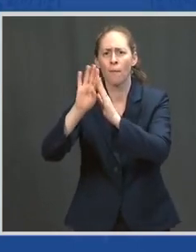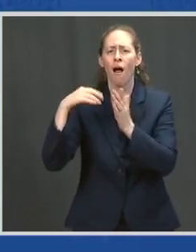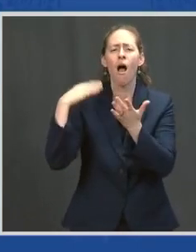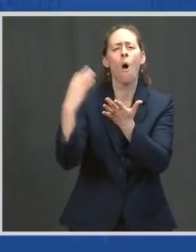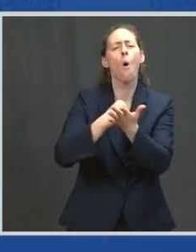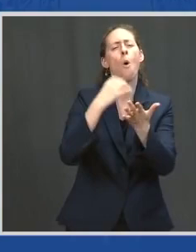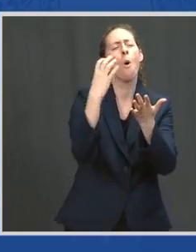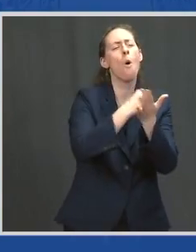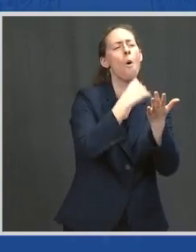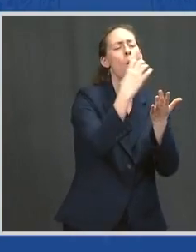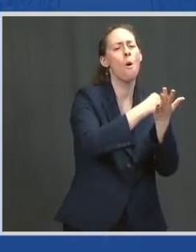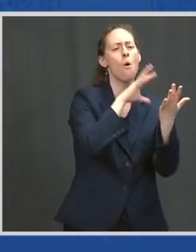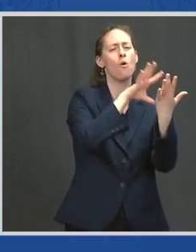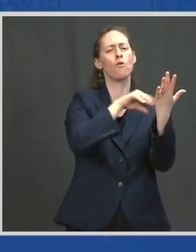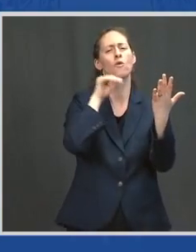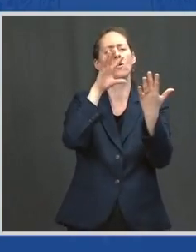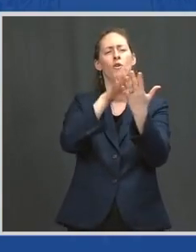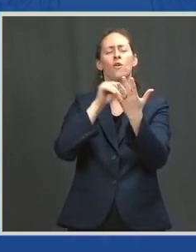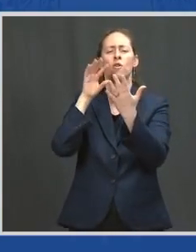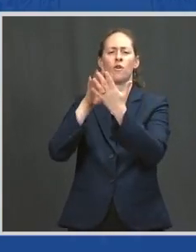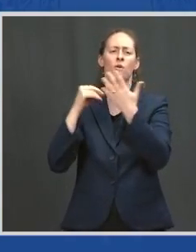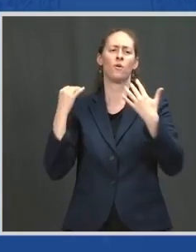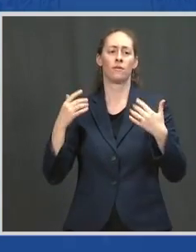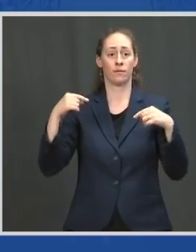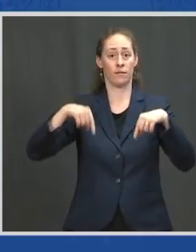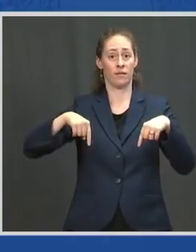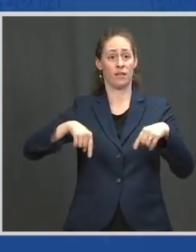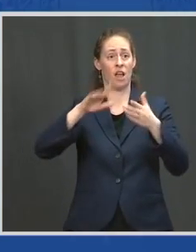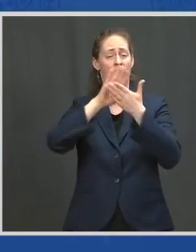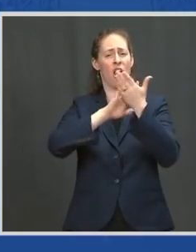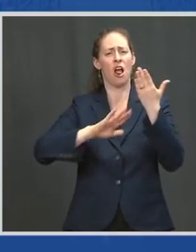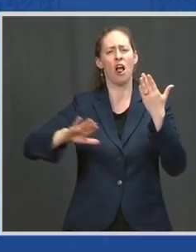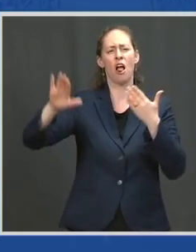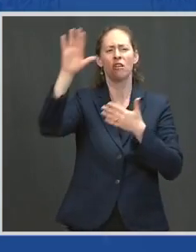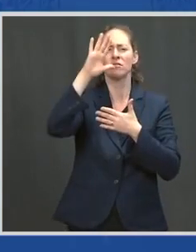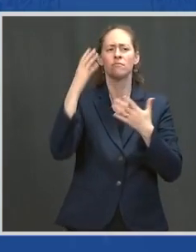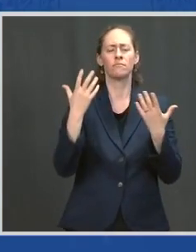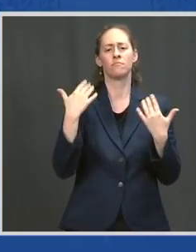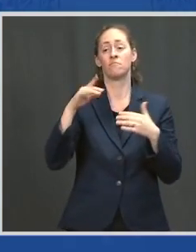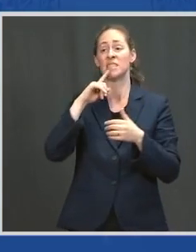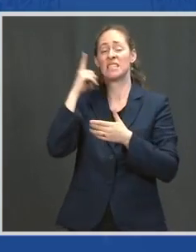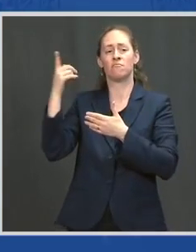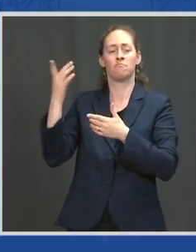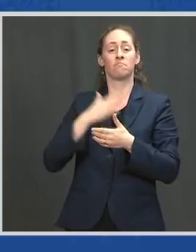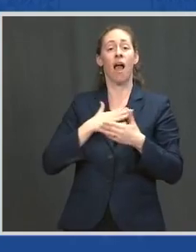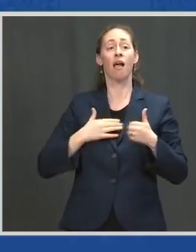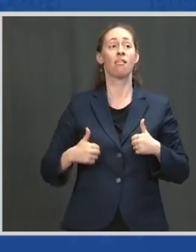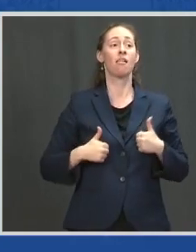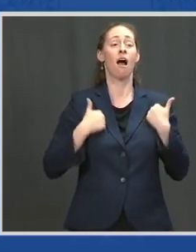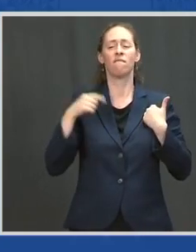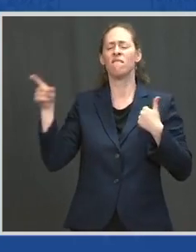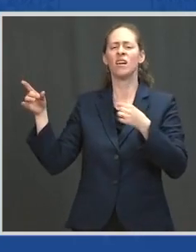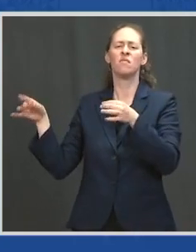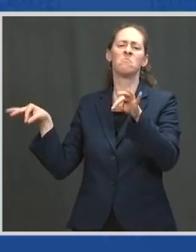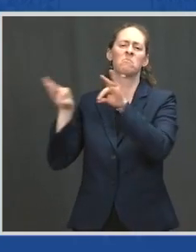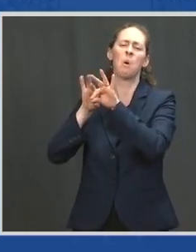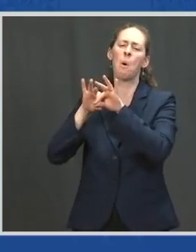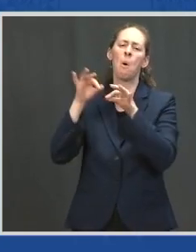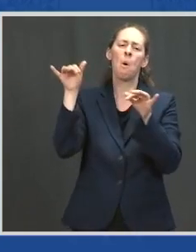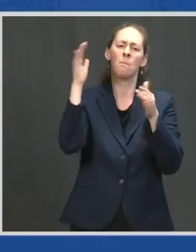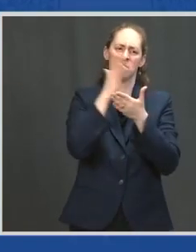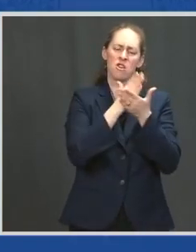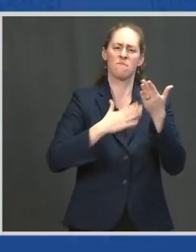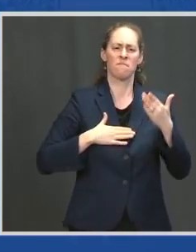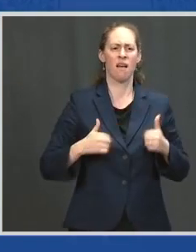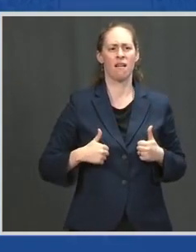TCC's Women's Center is very integral in my story of my success. TCC Women's Center had actually offered me a scholarship